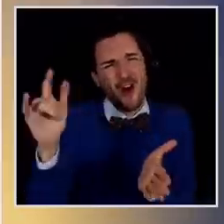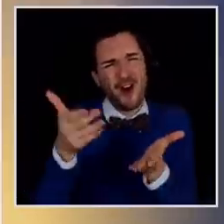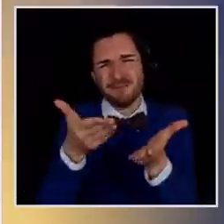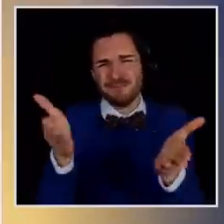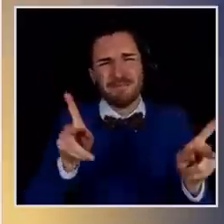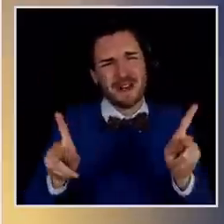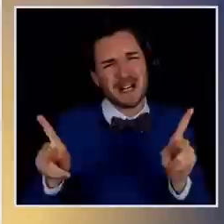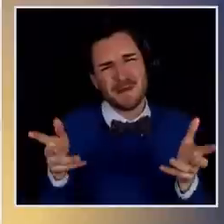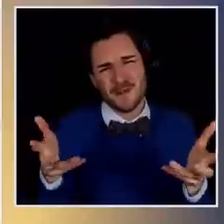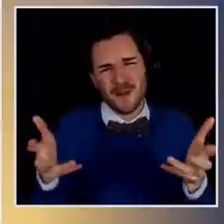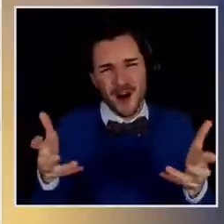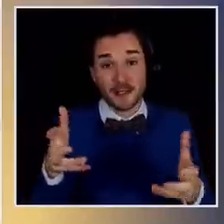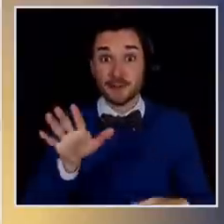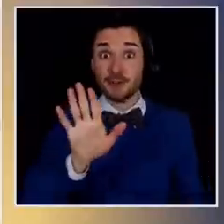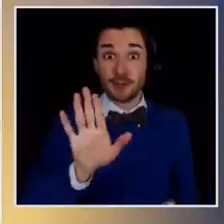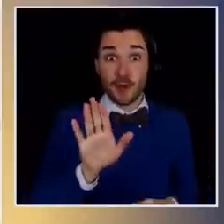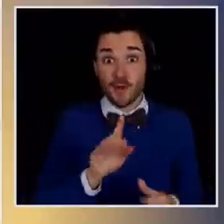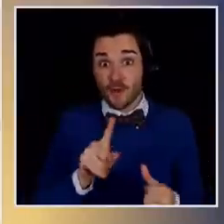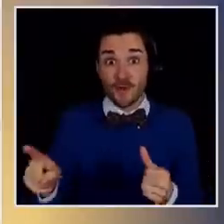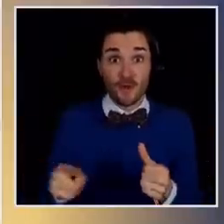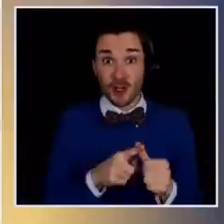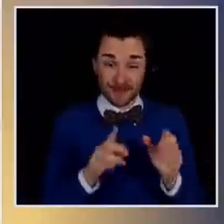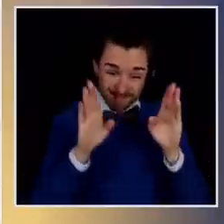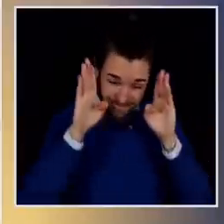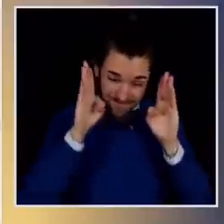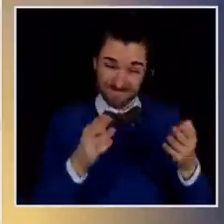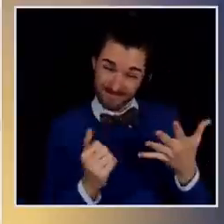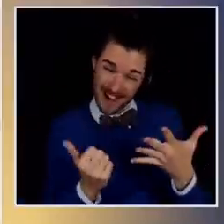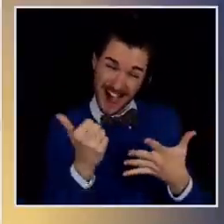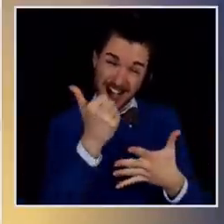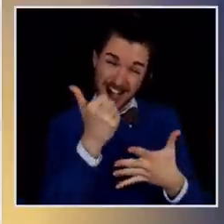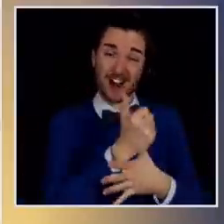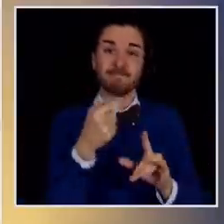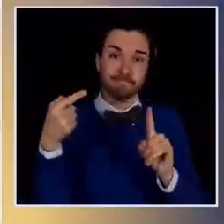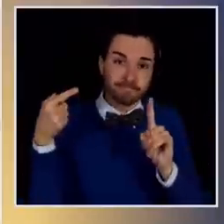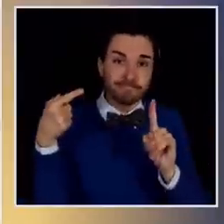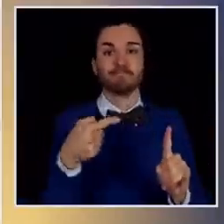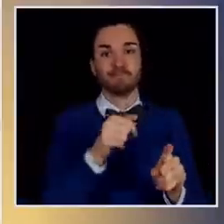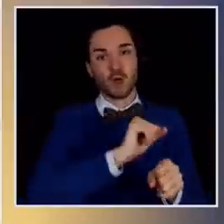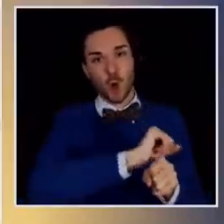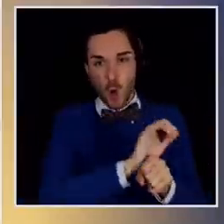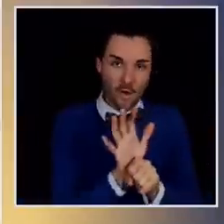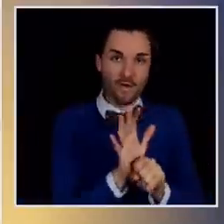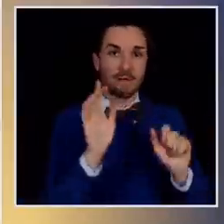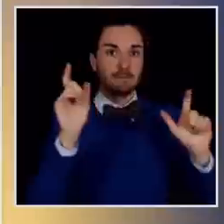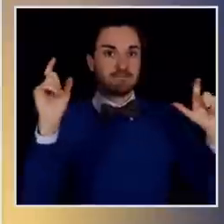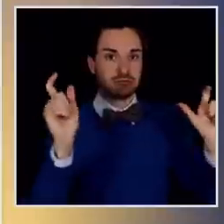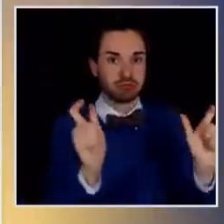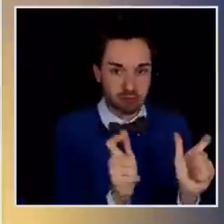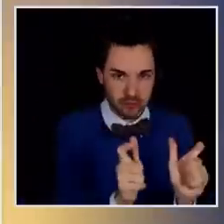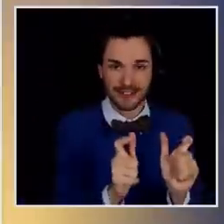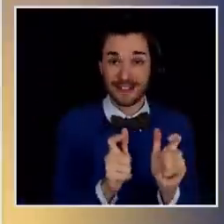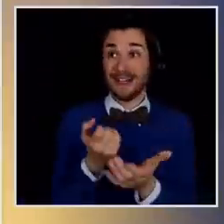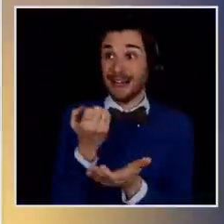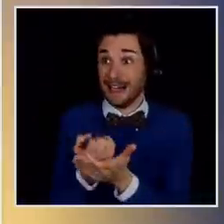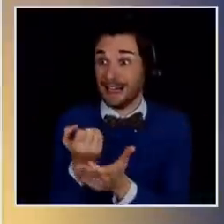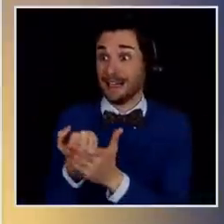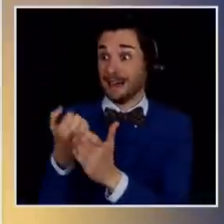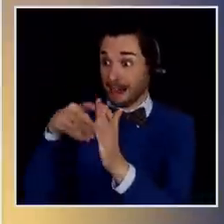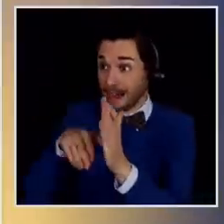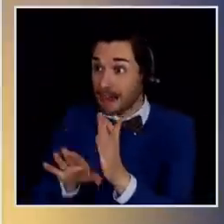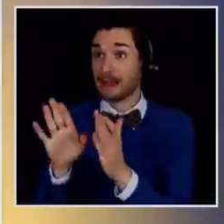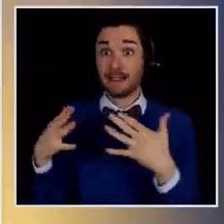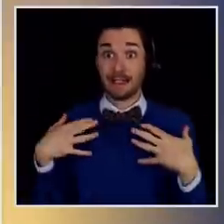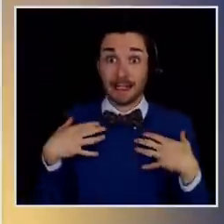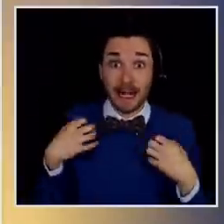our work begins with getting COVID under control. We cannot repair the economy, restore our vitality, or